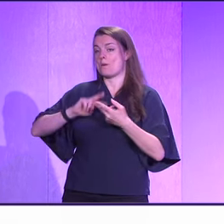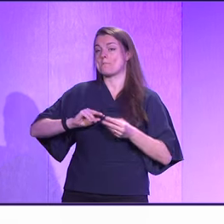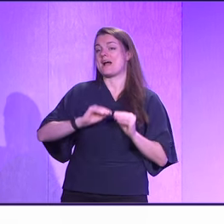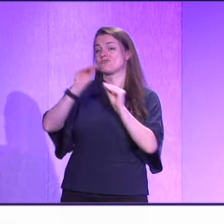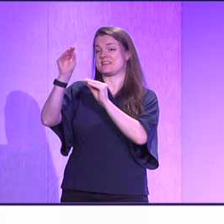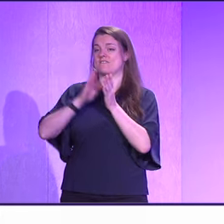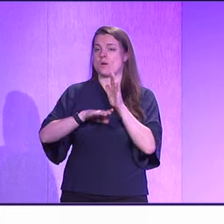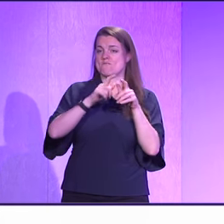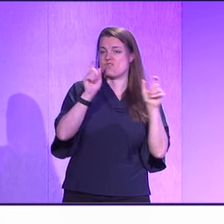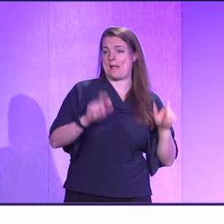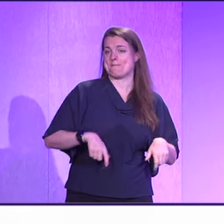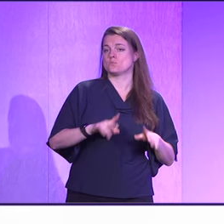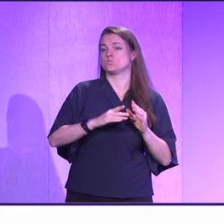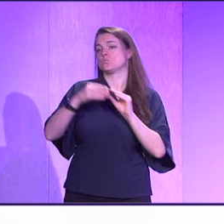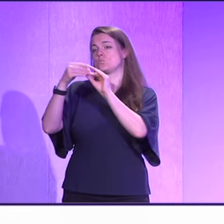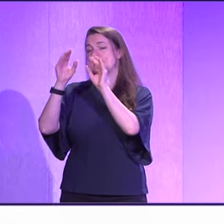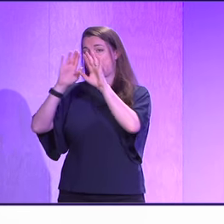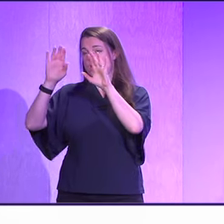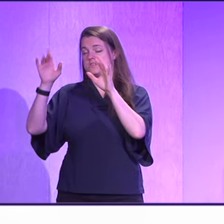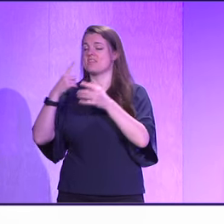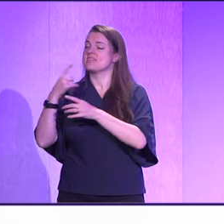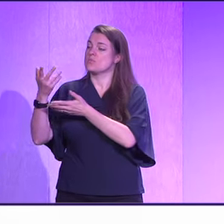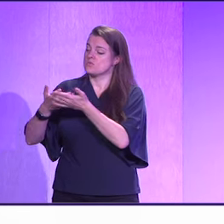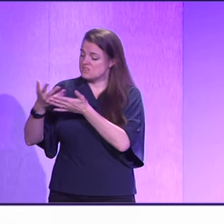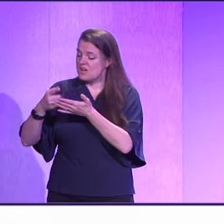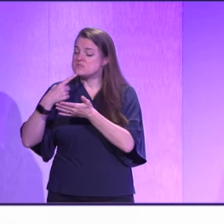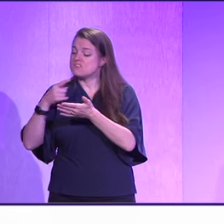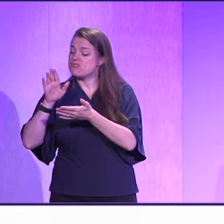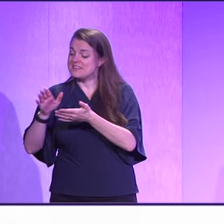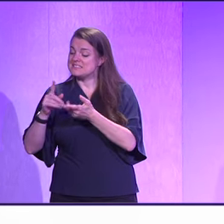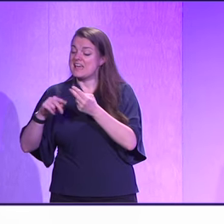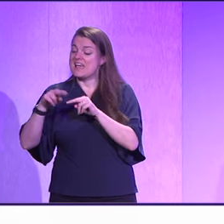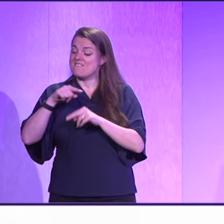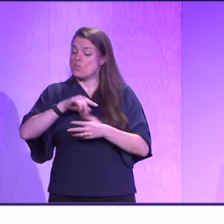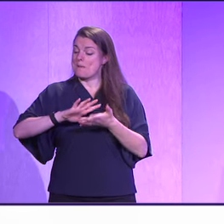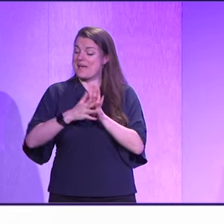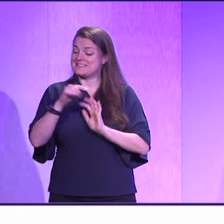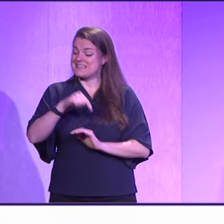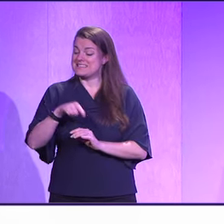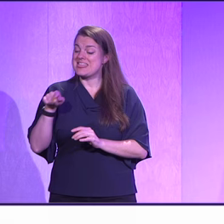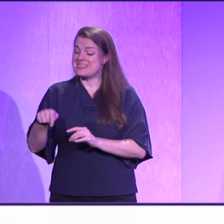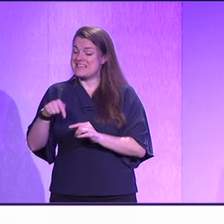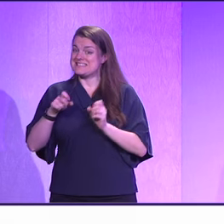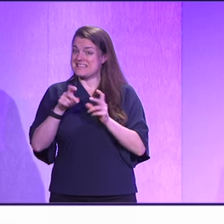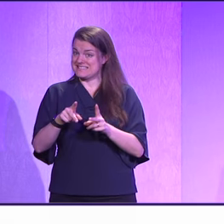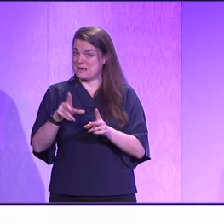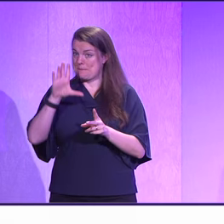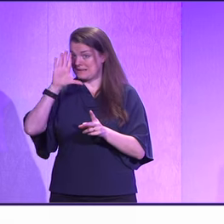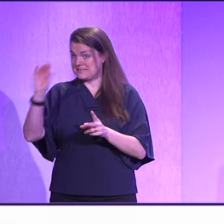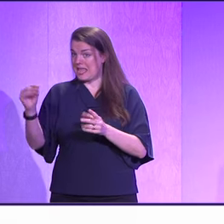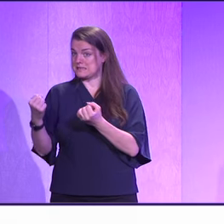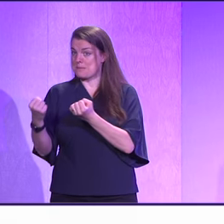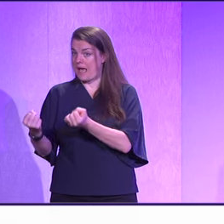oh yeah, this service you're migrating, if this gets messed up, this tells the pilots how much fuel to load on the